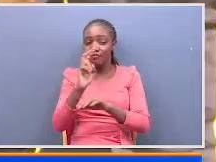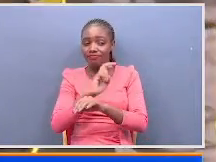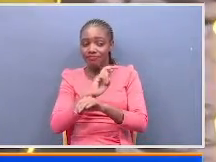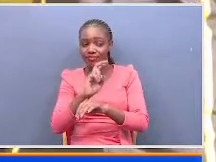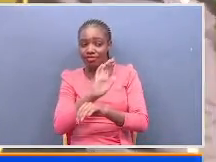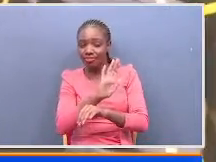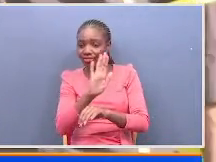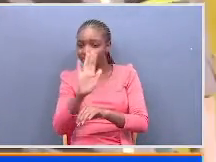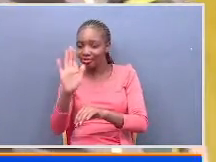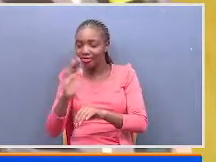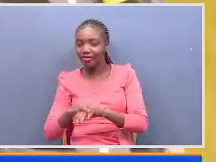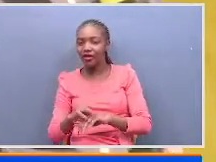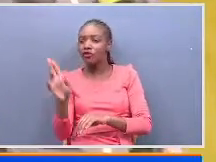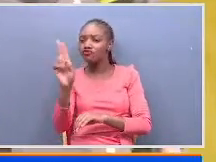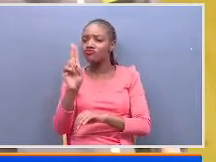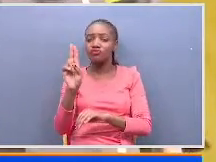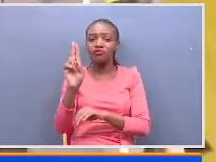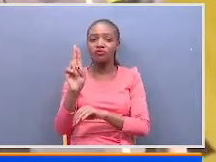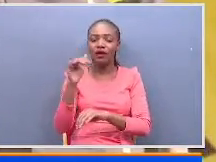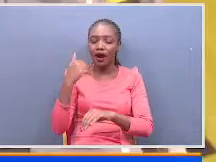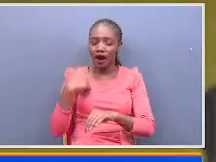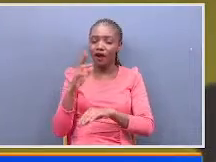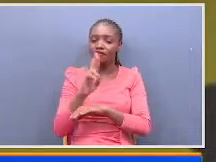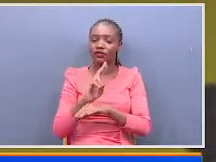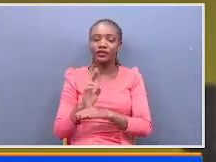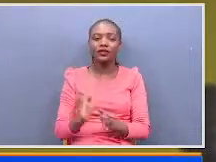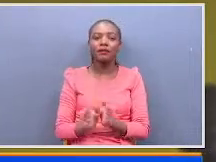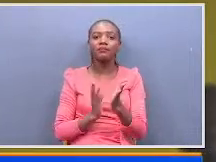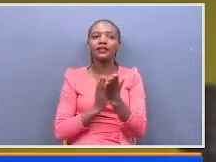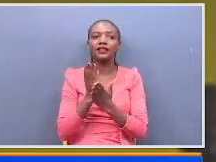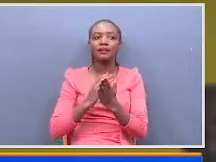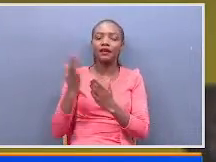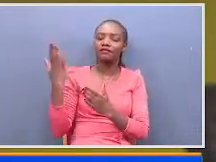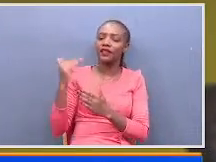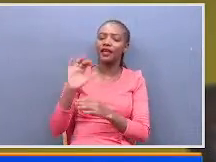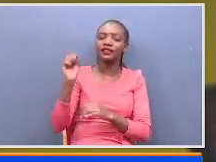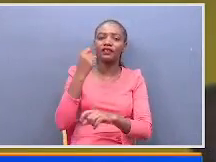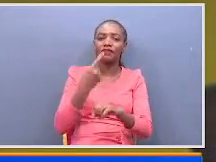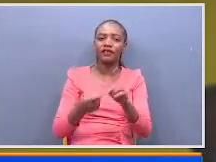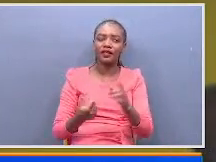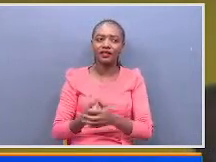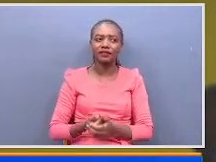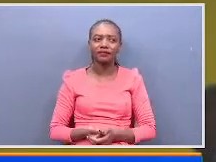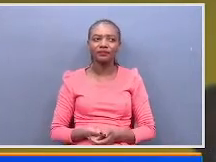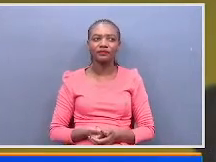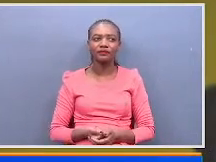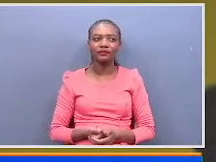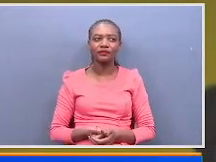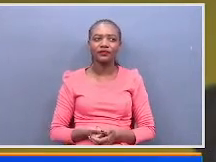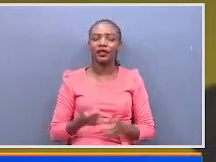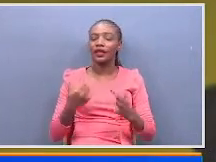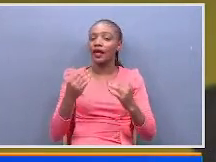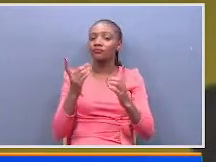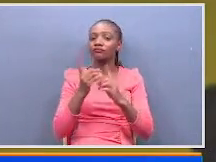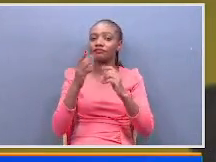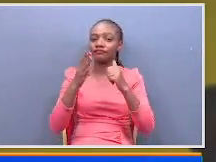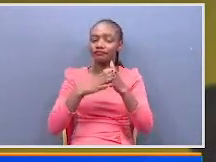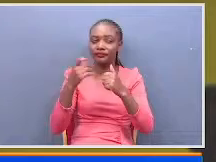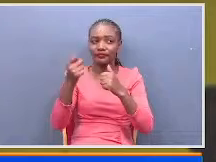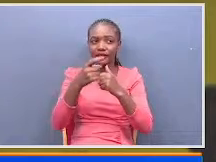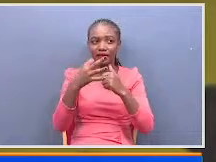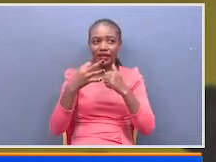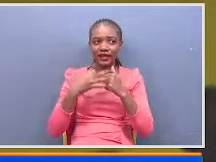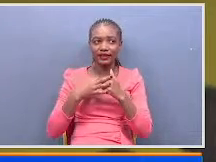has used public servant the last 5 years. Ruto's victory on the 9th of